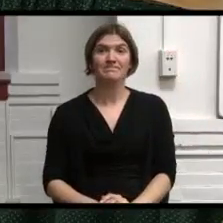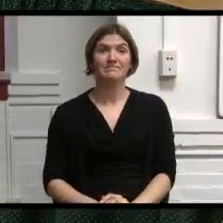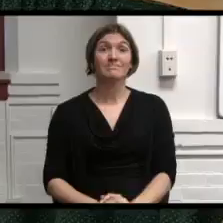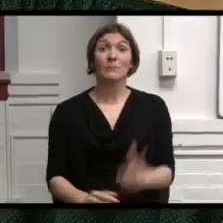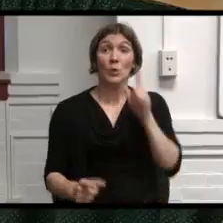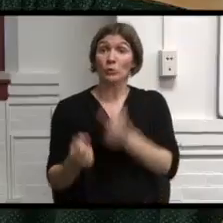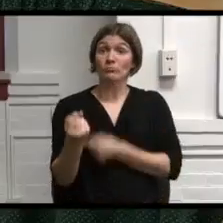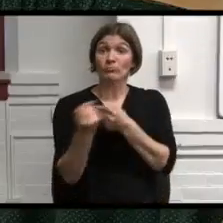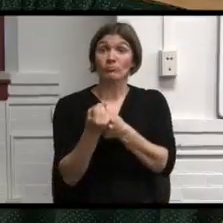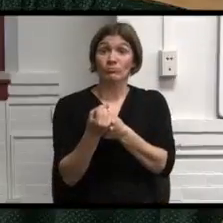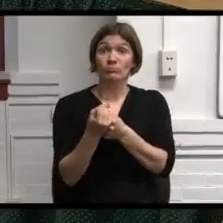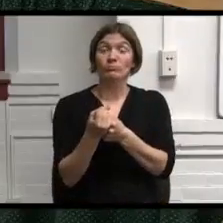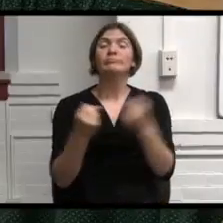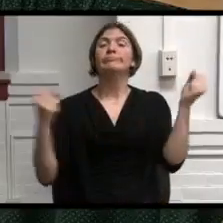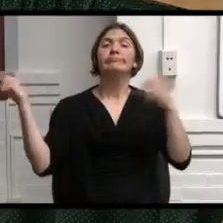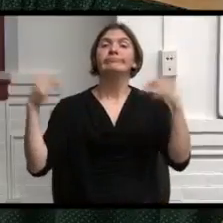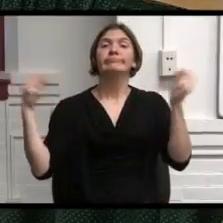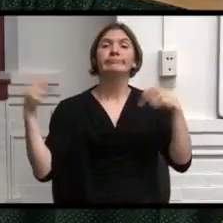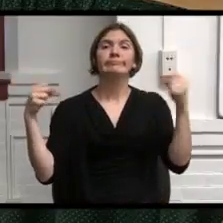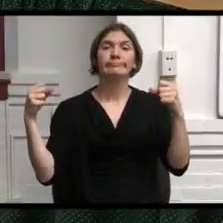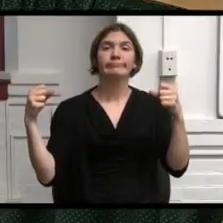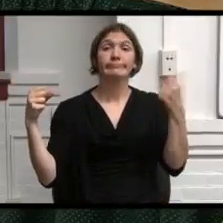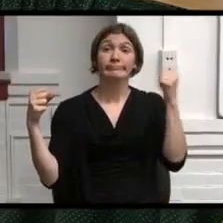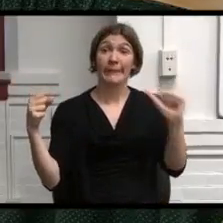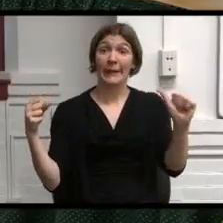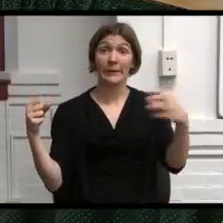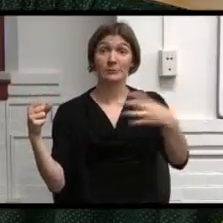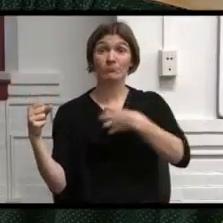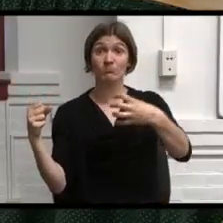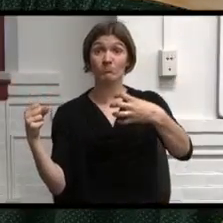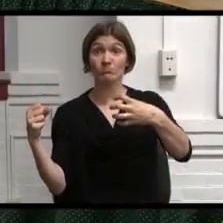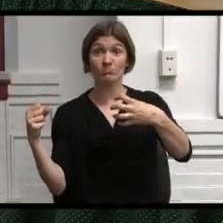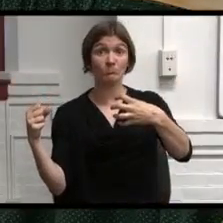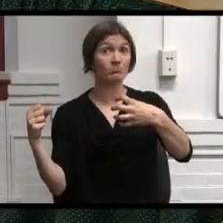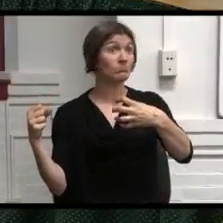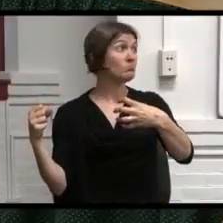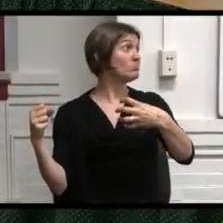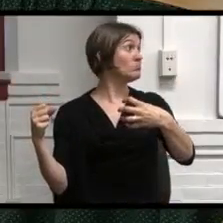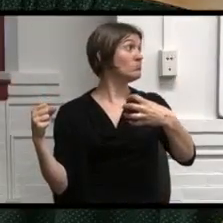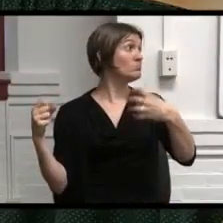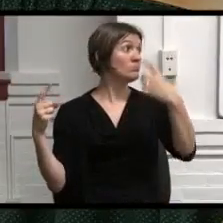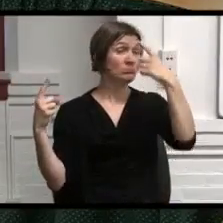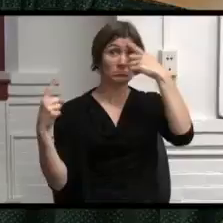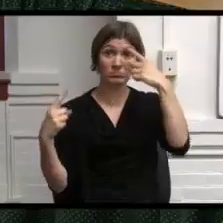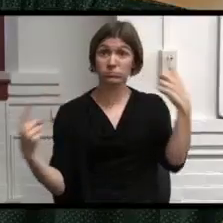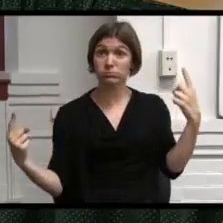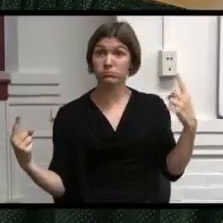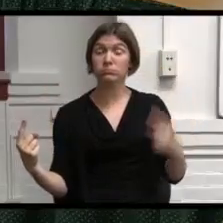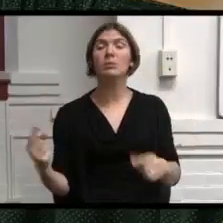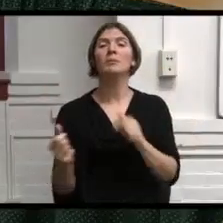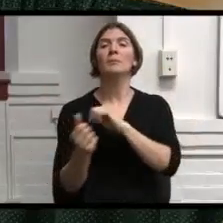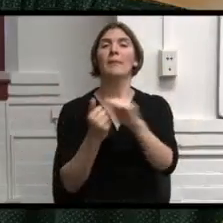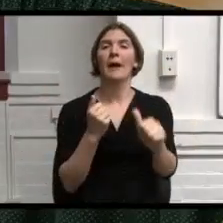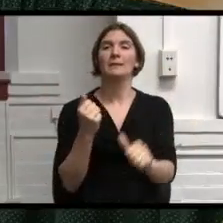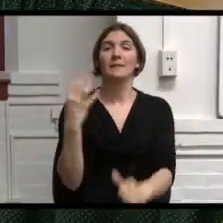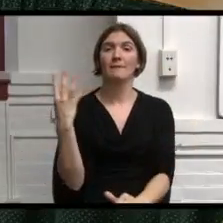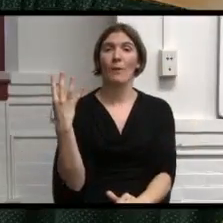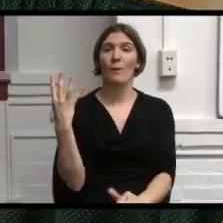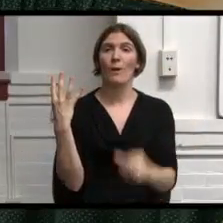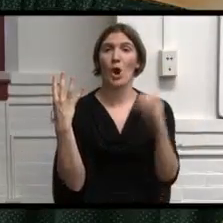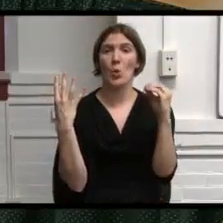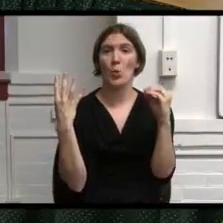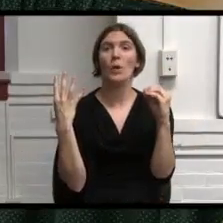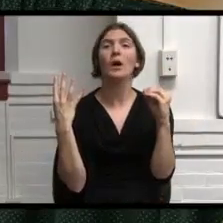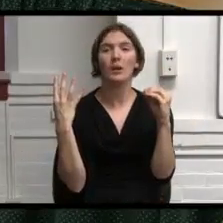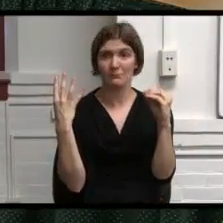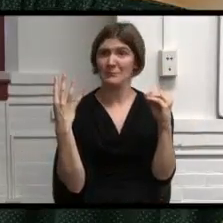9 million. All those in favor? Aye. Aye. Just me. All 4-0, it